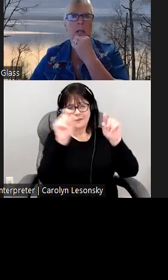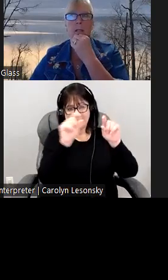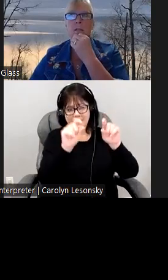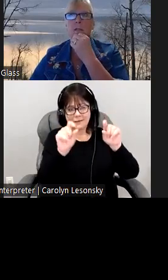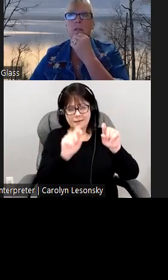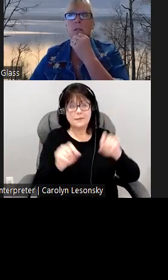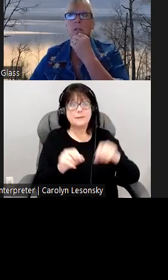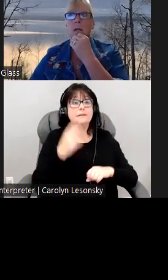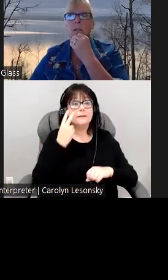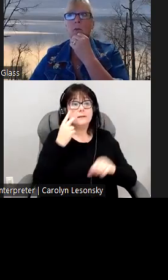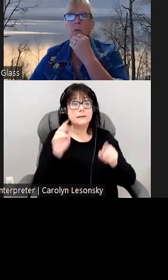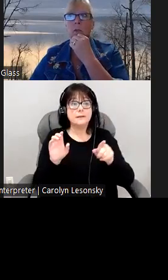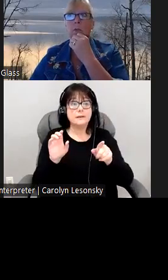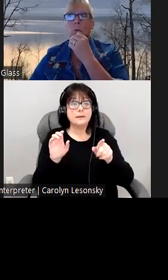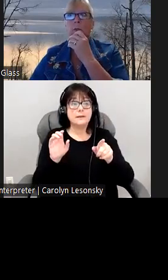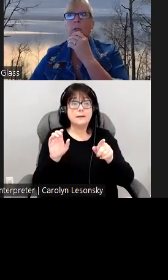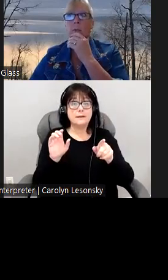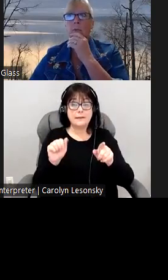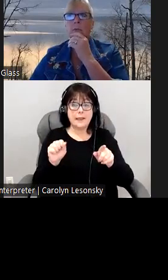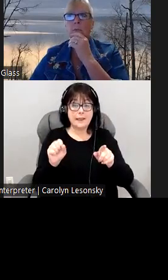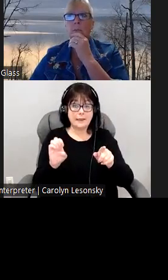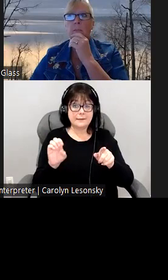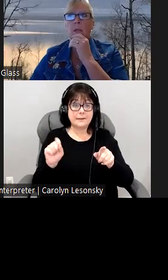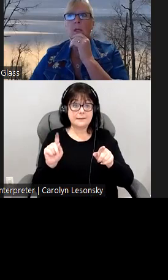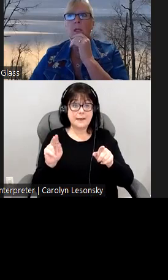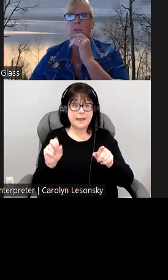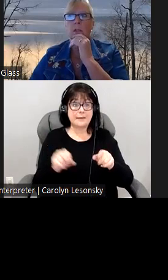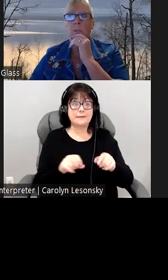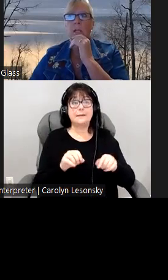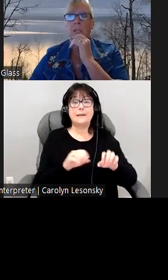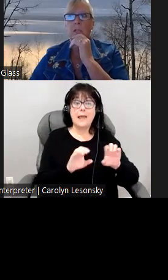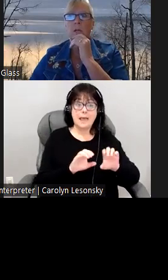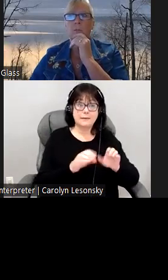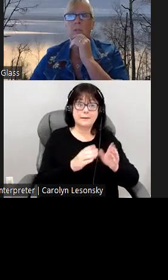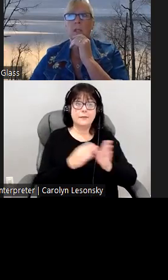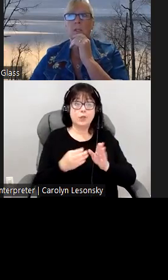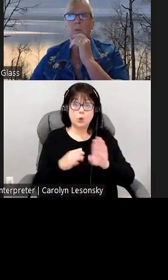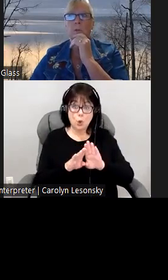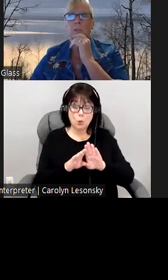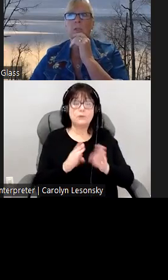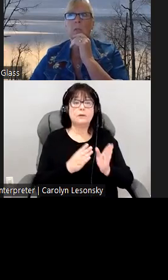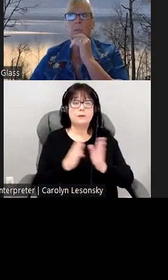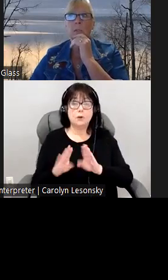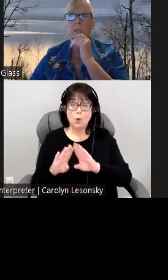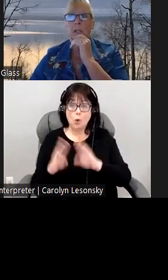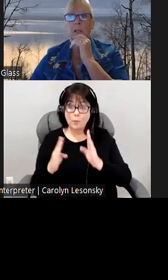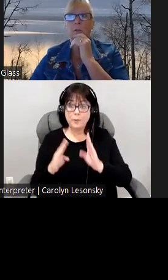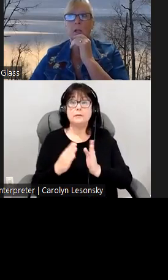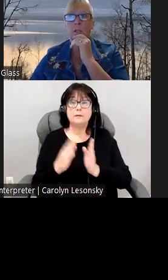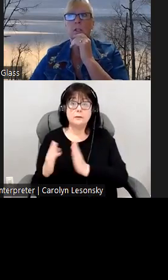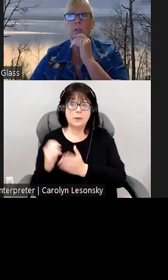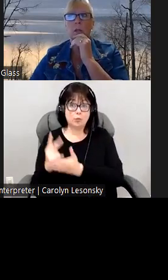case status says active, closed, open, and approved. There's a couple of lines at the top for the case owners. These are the people in